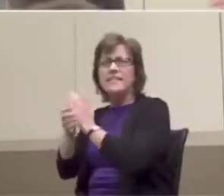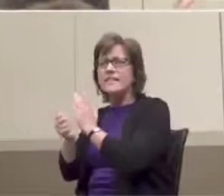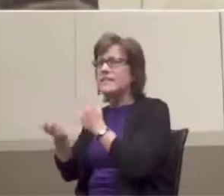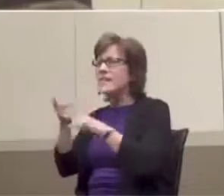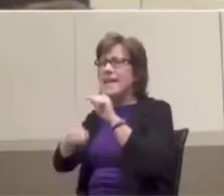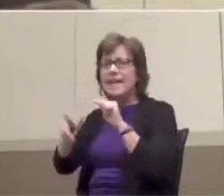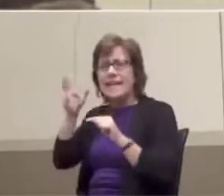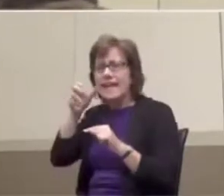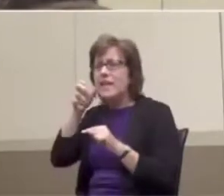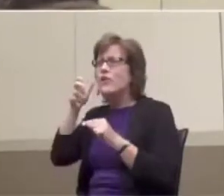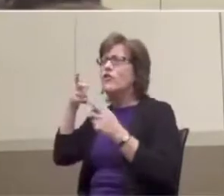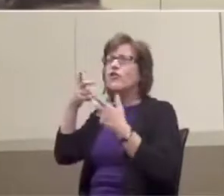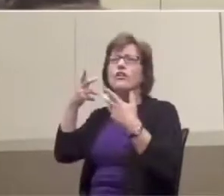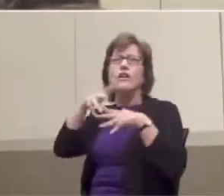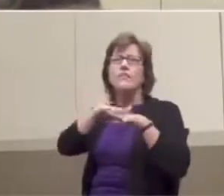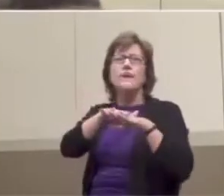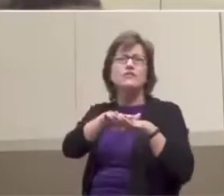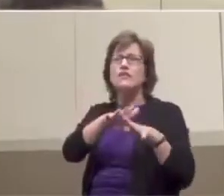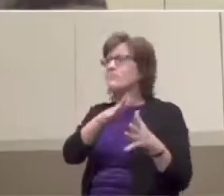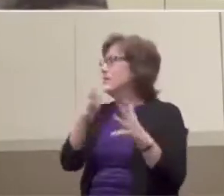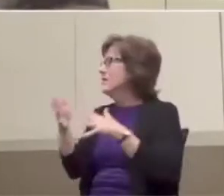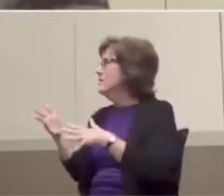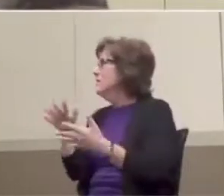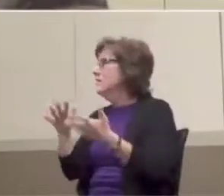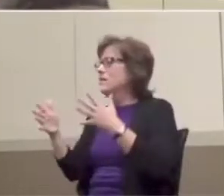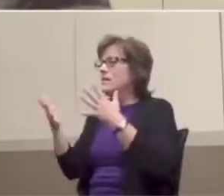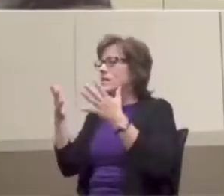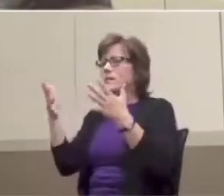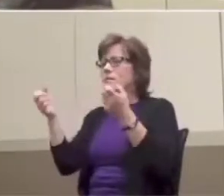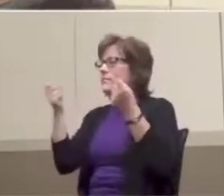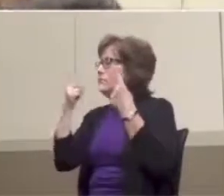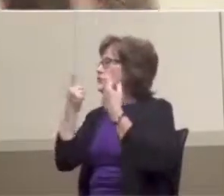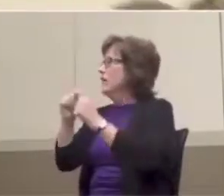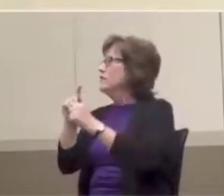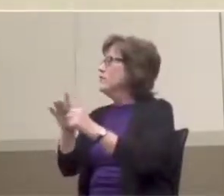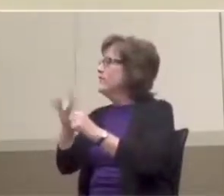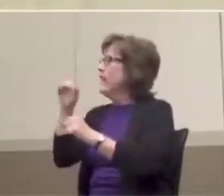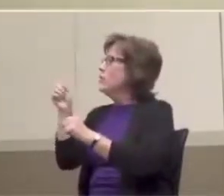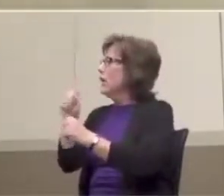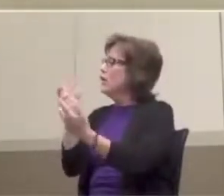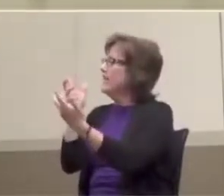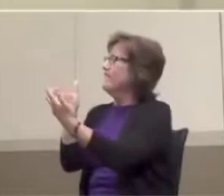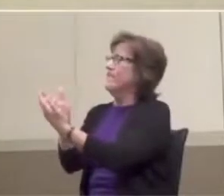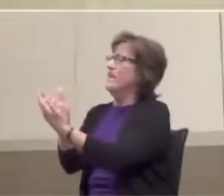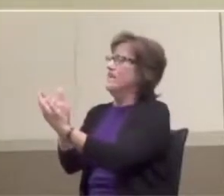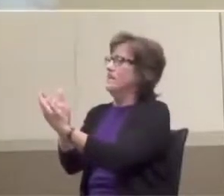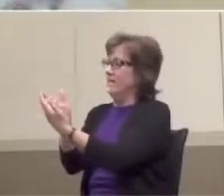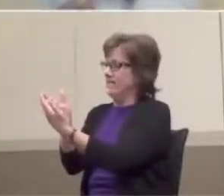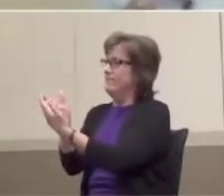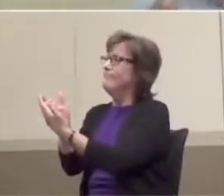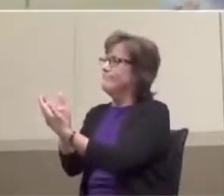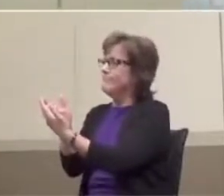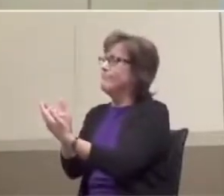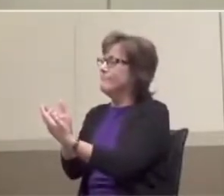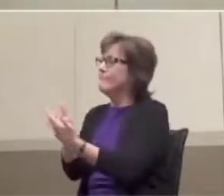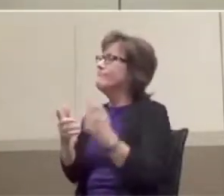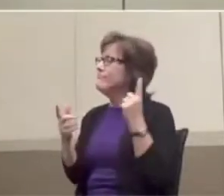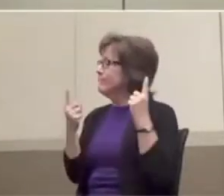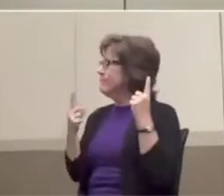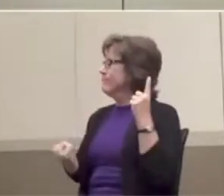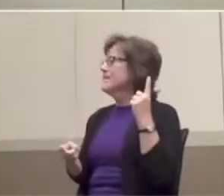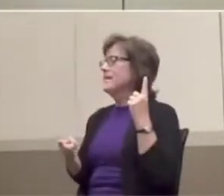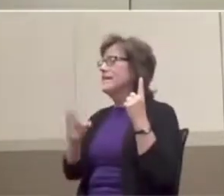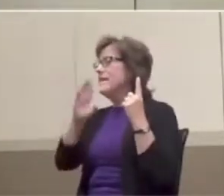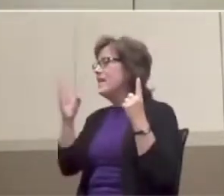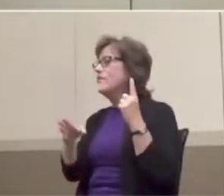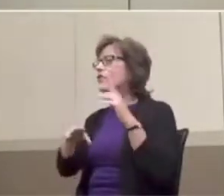hear out in the mainstream, so translating his rights. Right. So never underestimate the power of being on the outside looking in